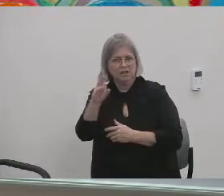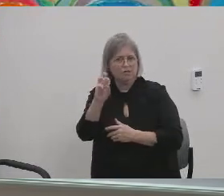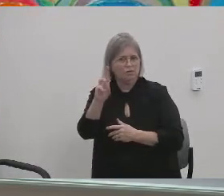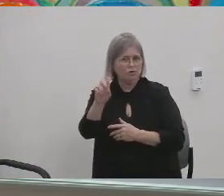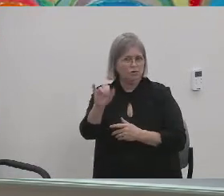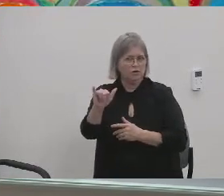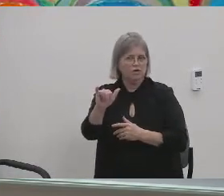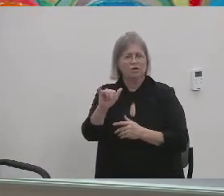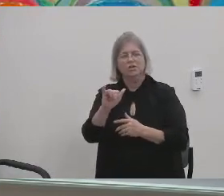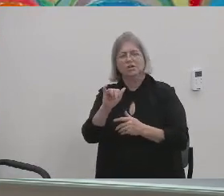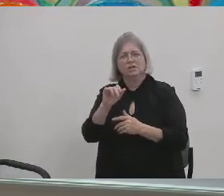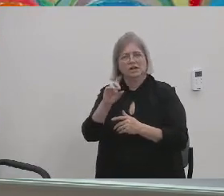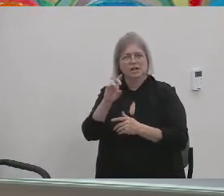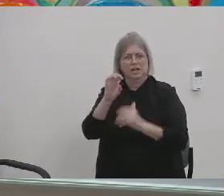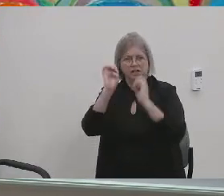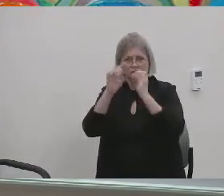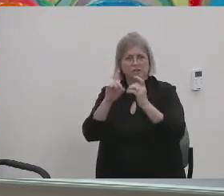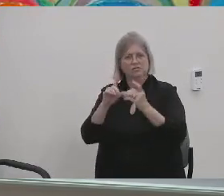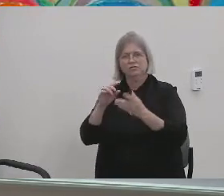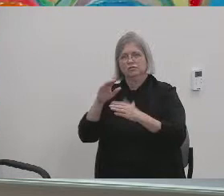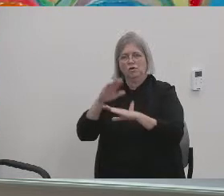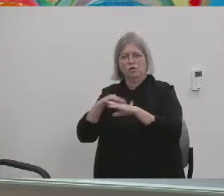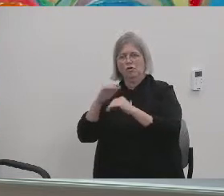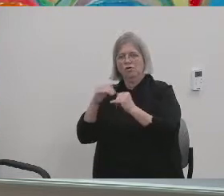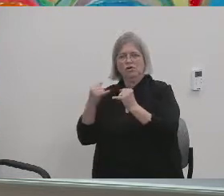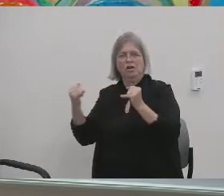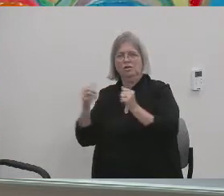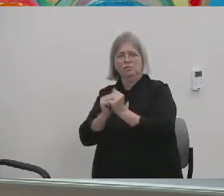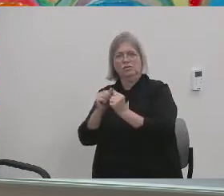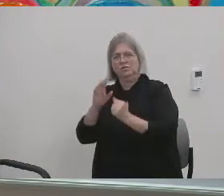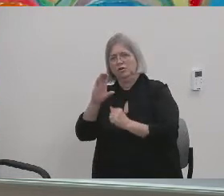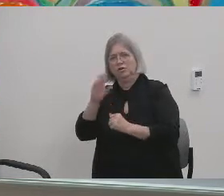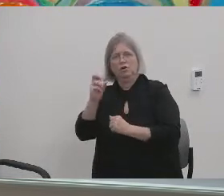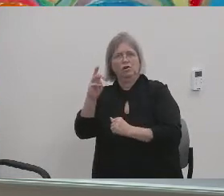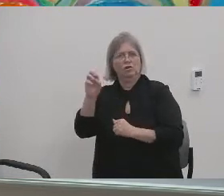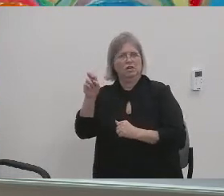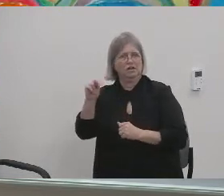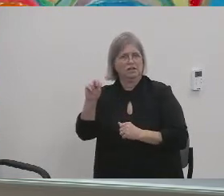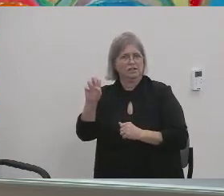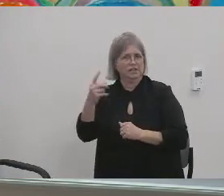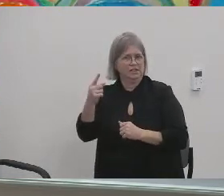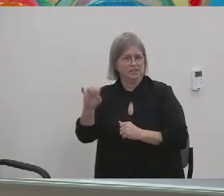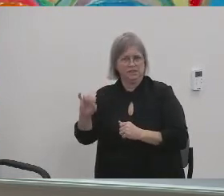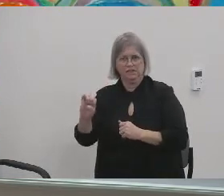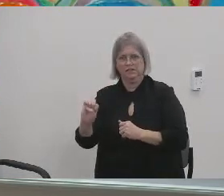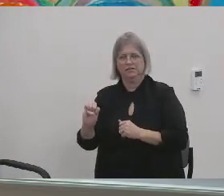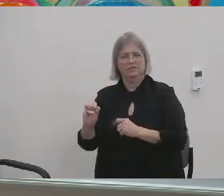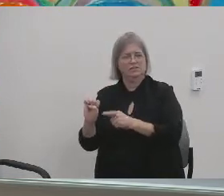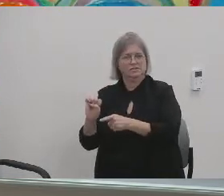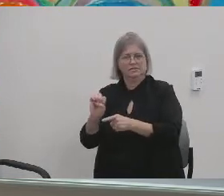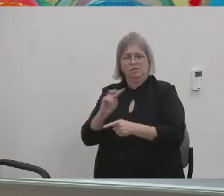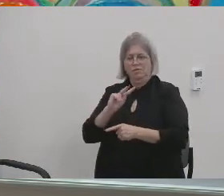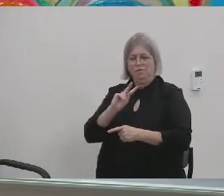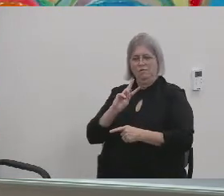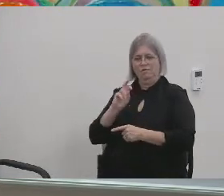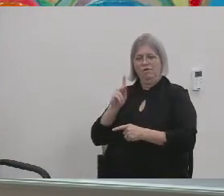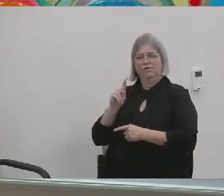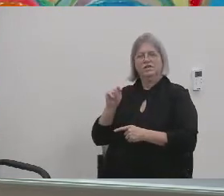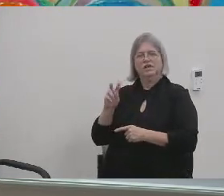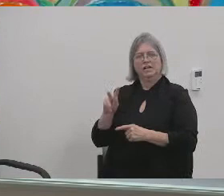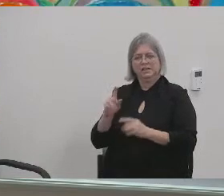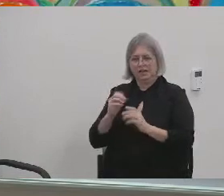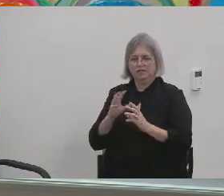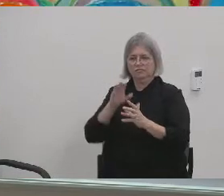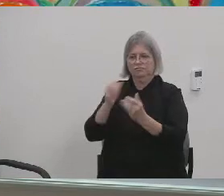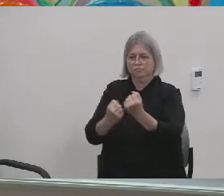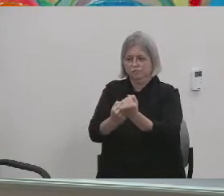and we need people who will do that. So Vartech has the ability to provide that. But we're not just adding a bunch